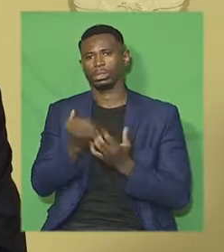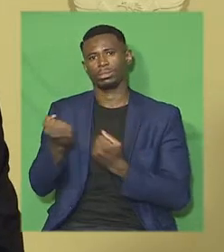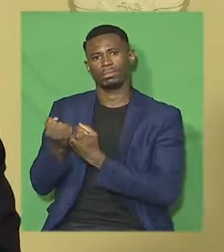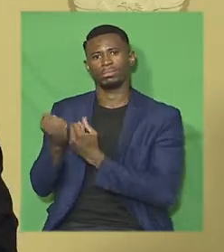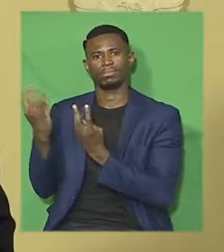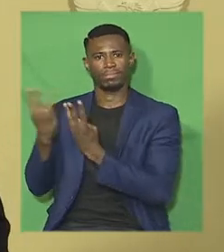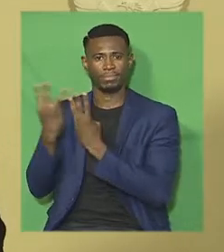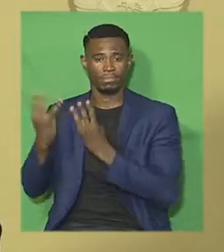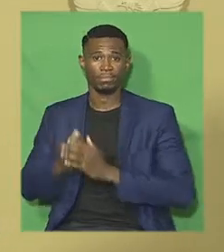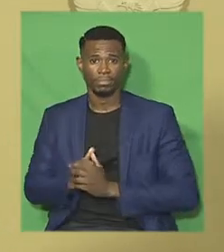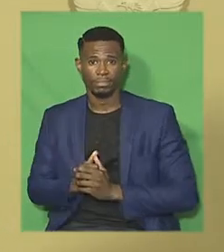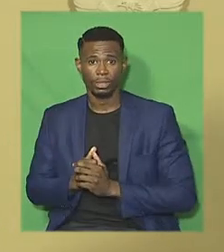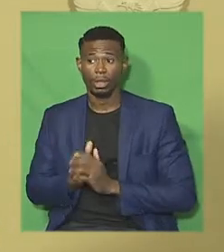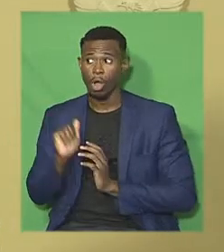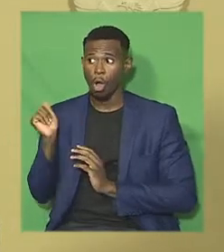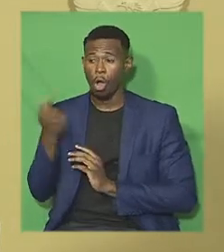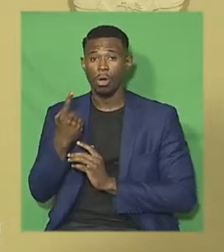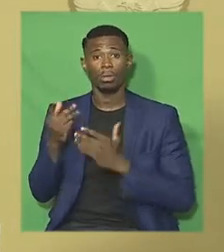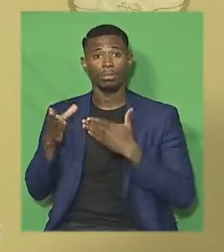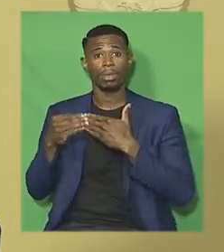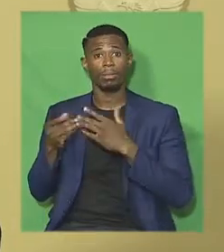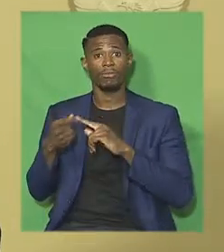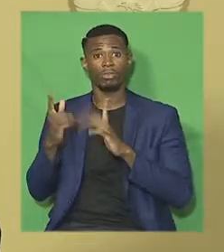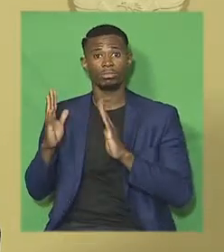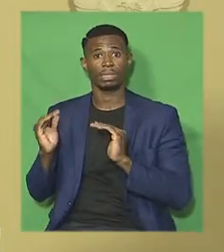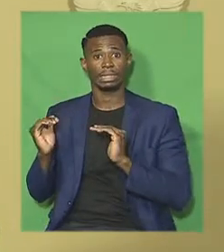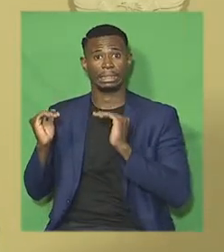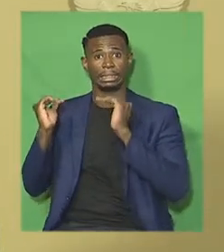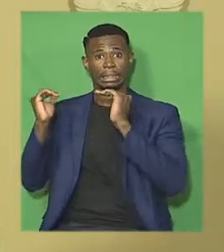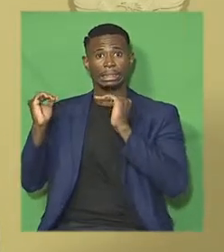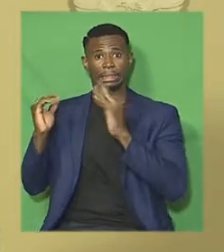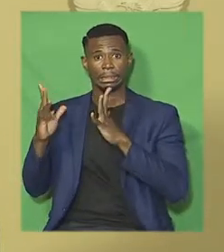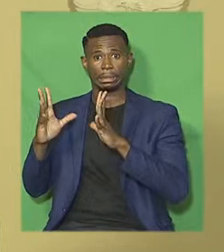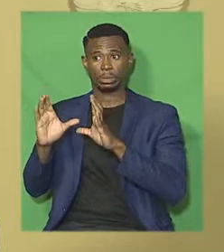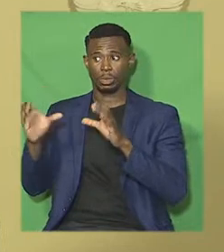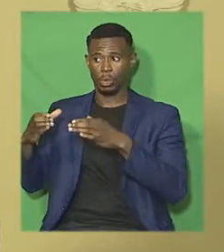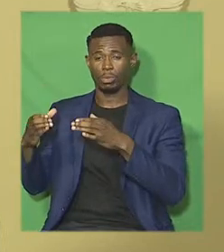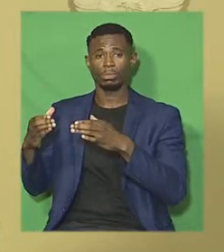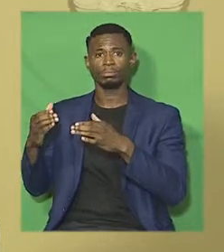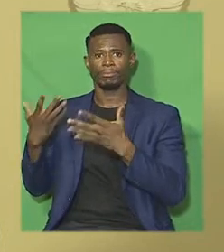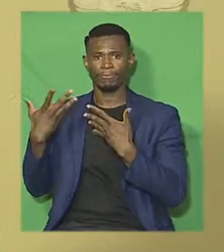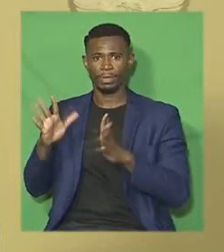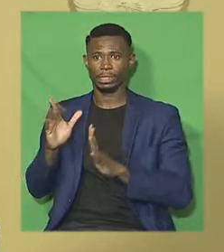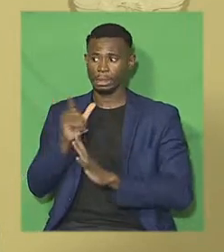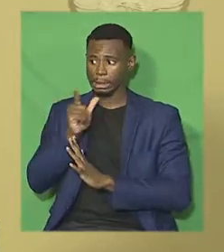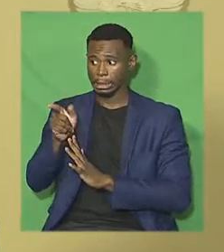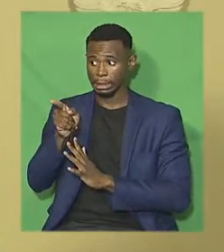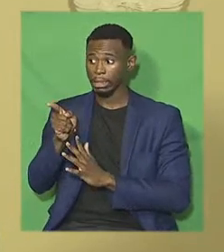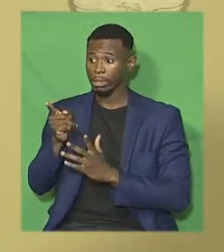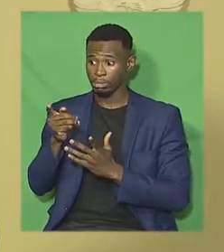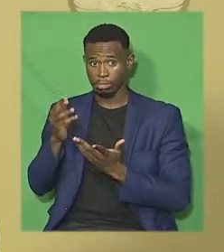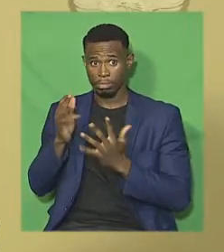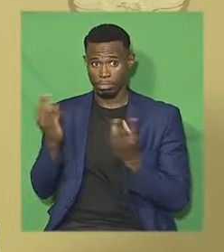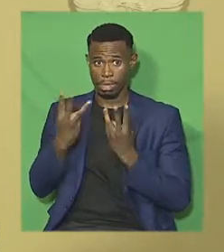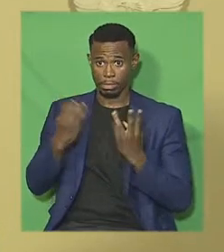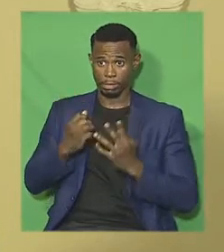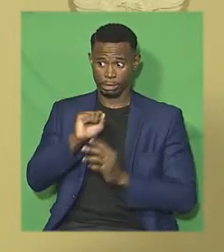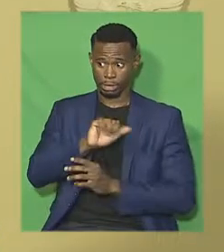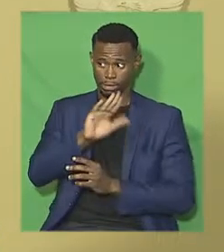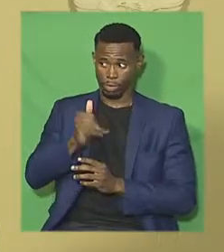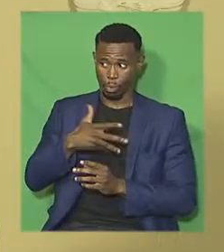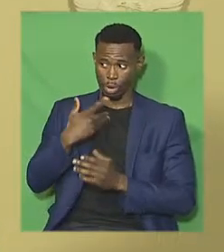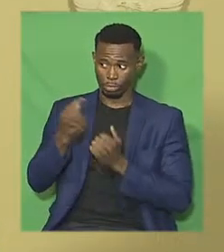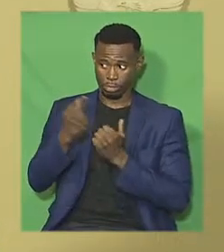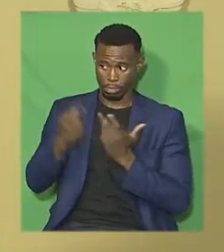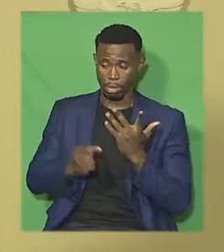All members of the executive have been directed to focus on those agreed actions that will